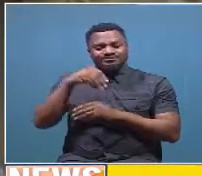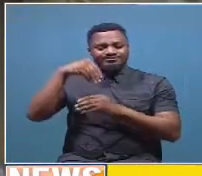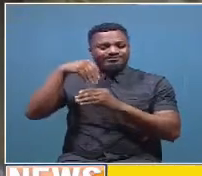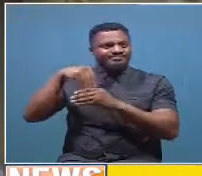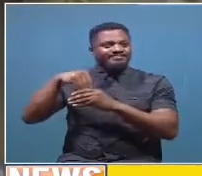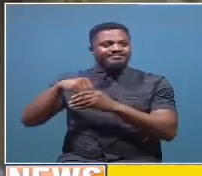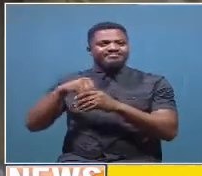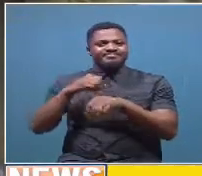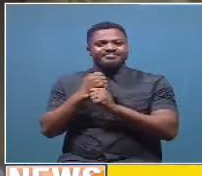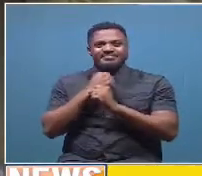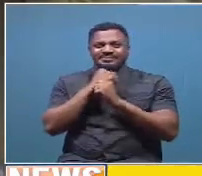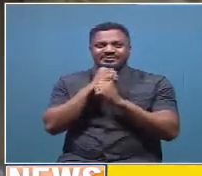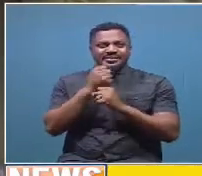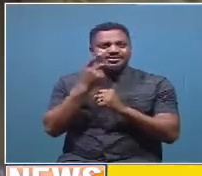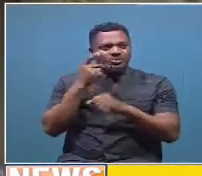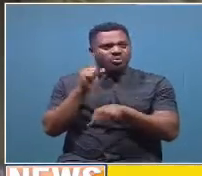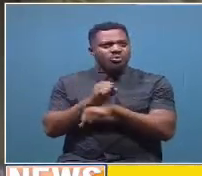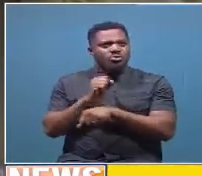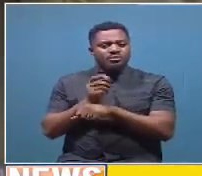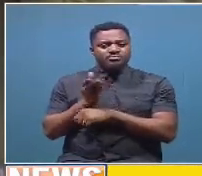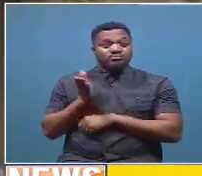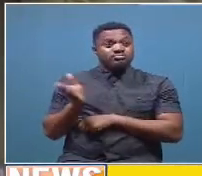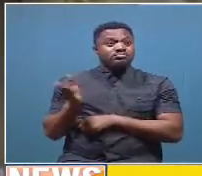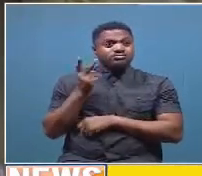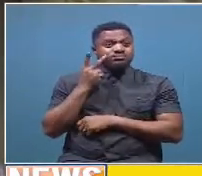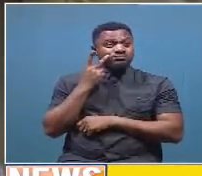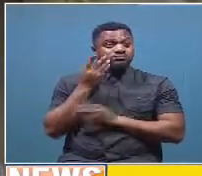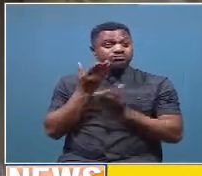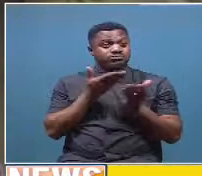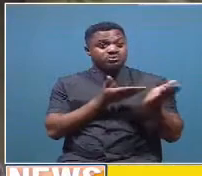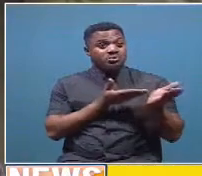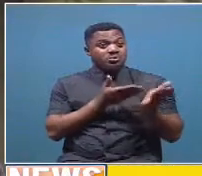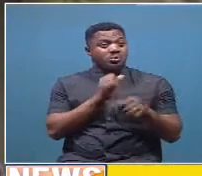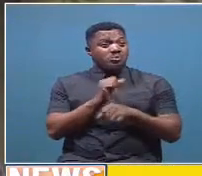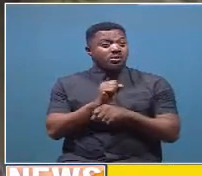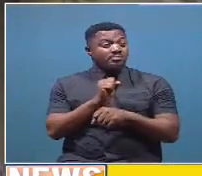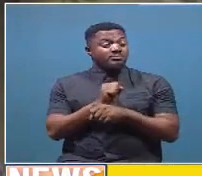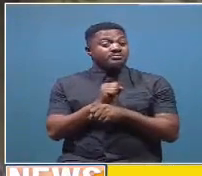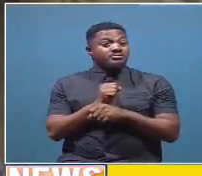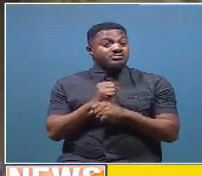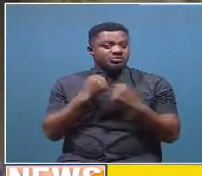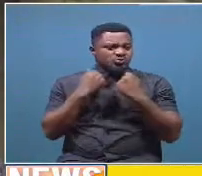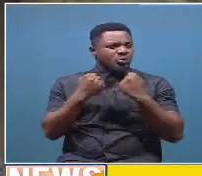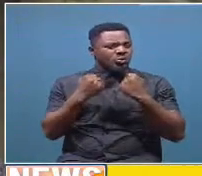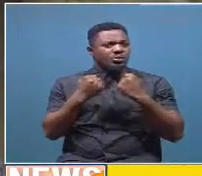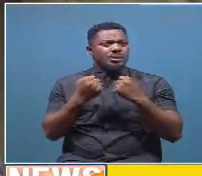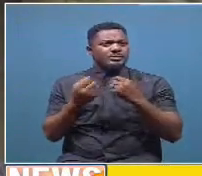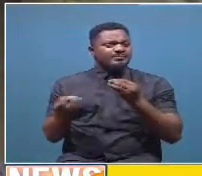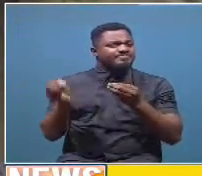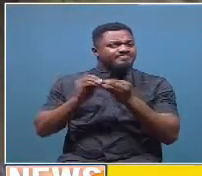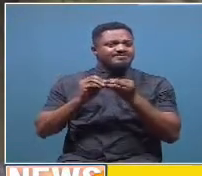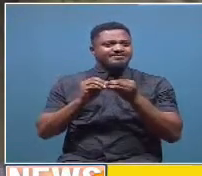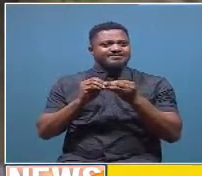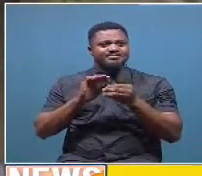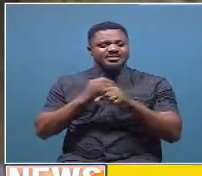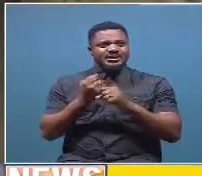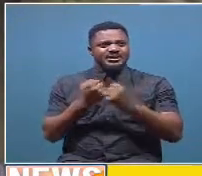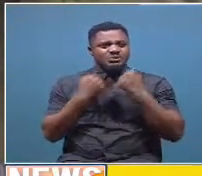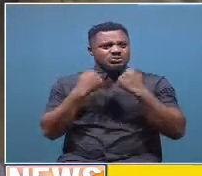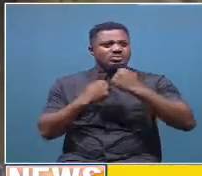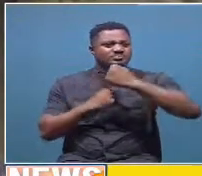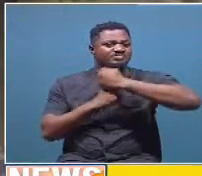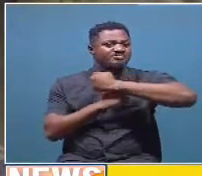you can see the extensive work being done and being reinforced with the